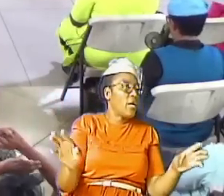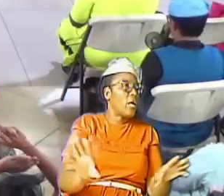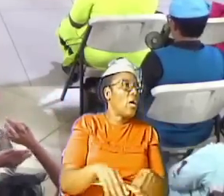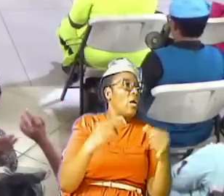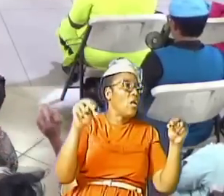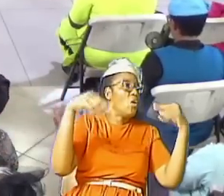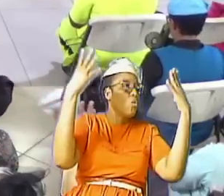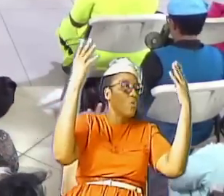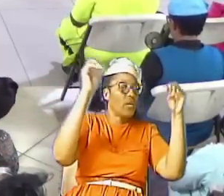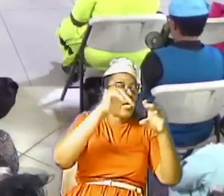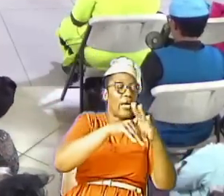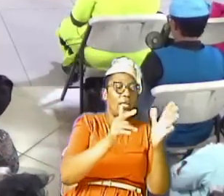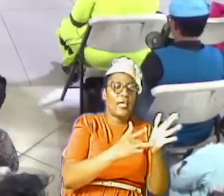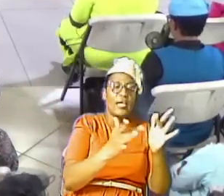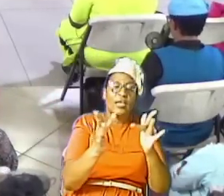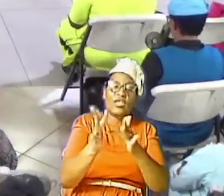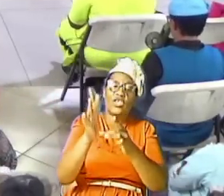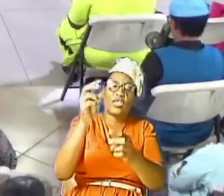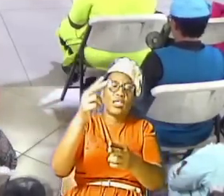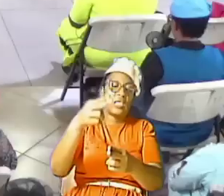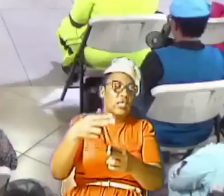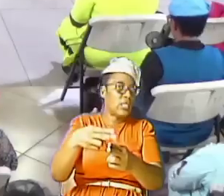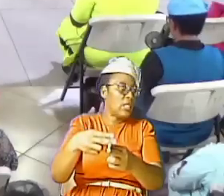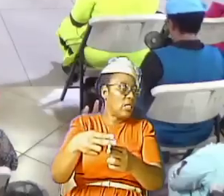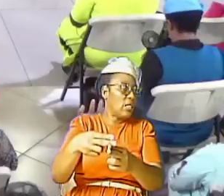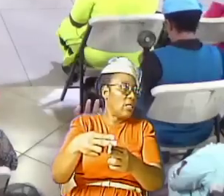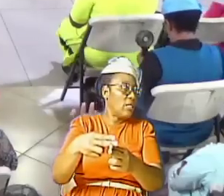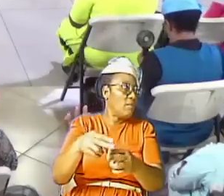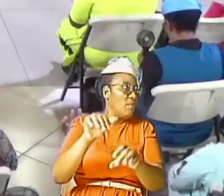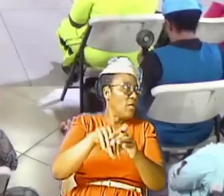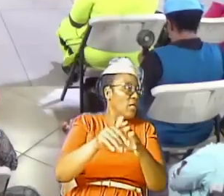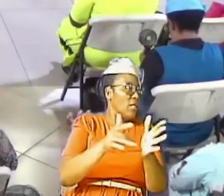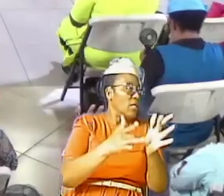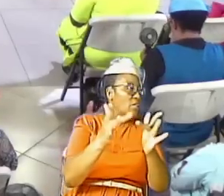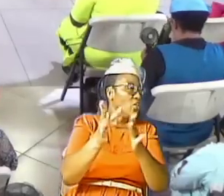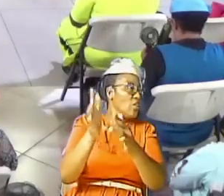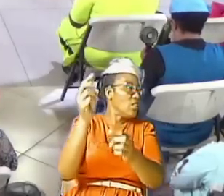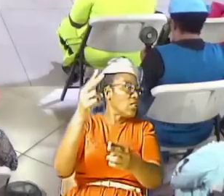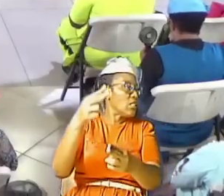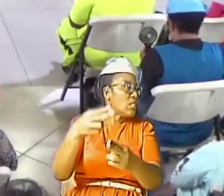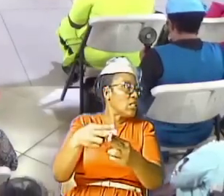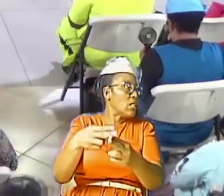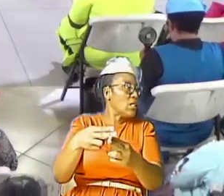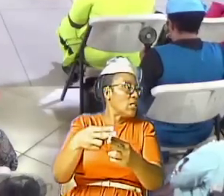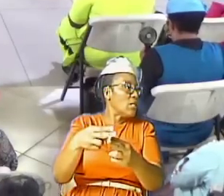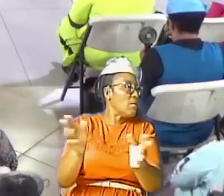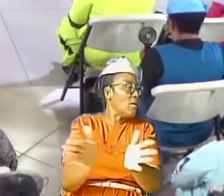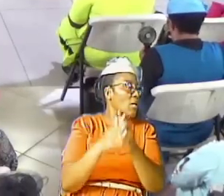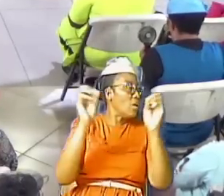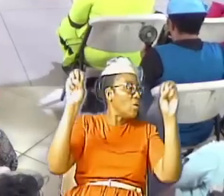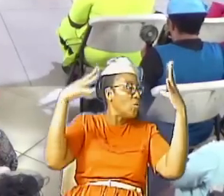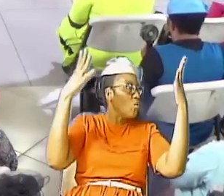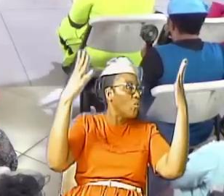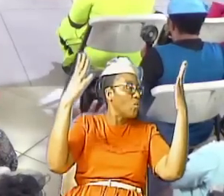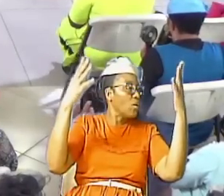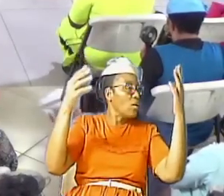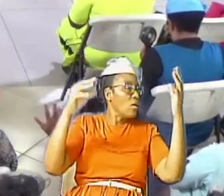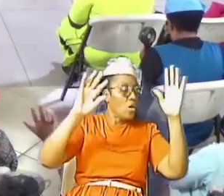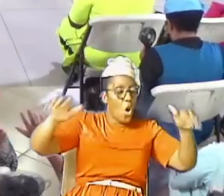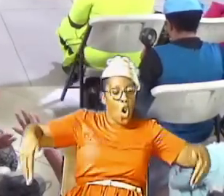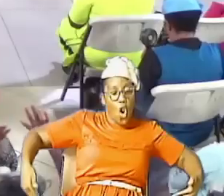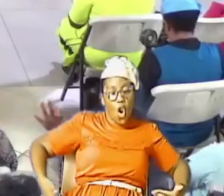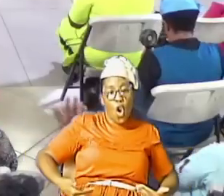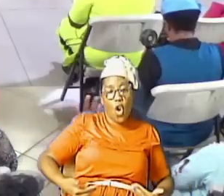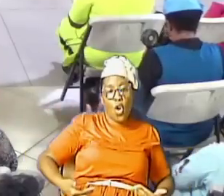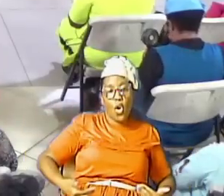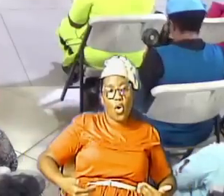Hallelujah, in Jesus' name. In Jesus' name. In Jesus' name. Hallelujah. I greet the household